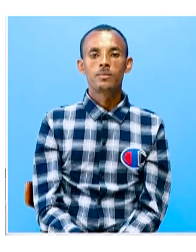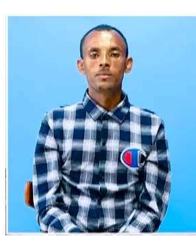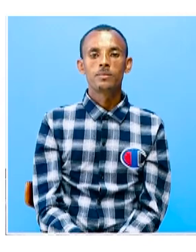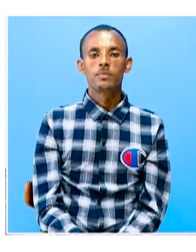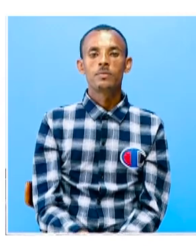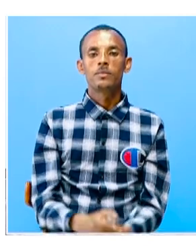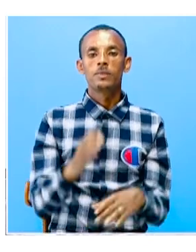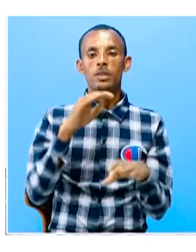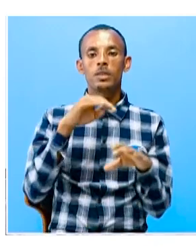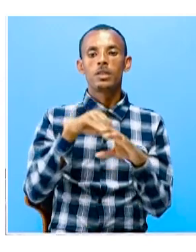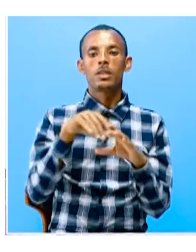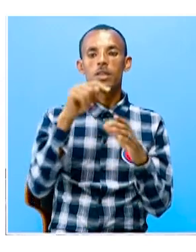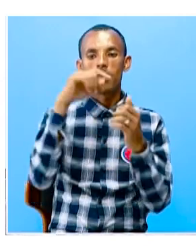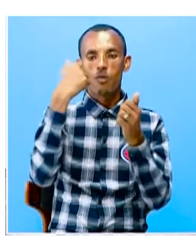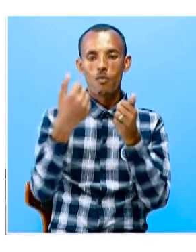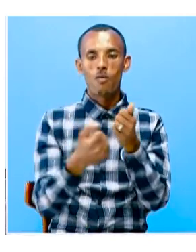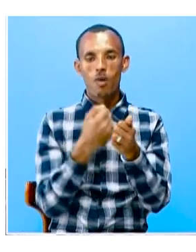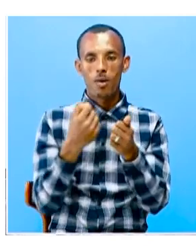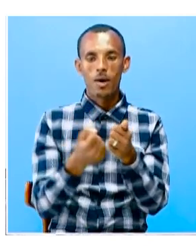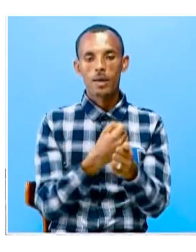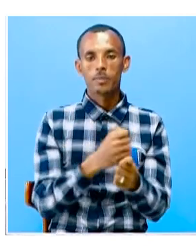In the following